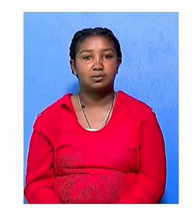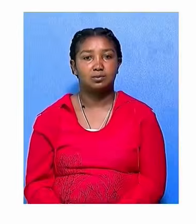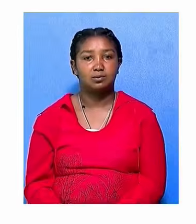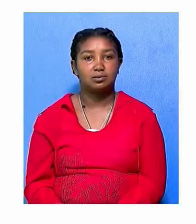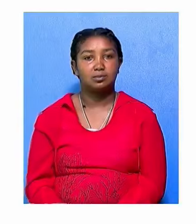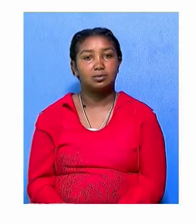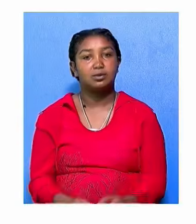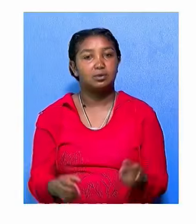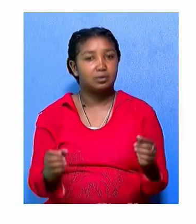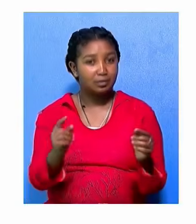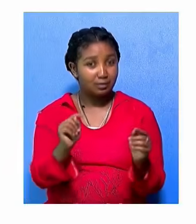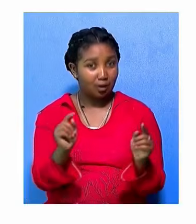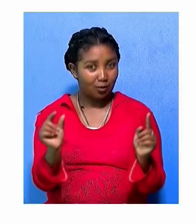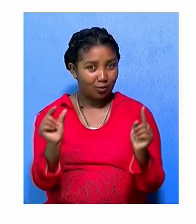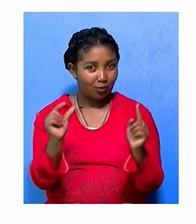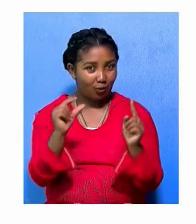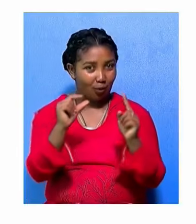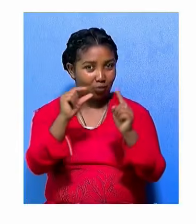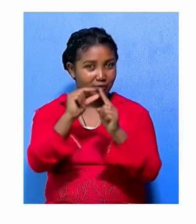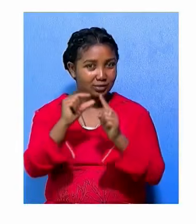the words